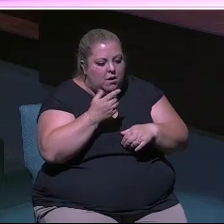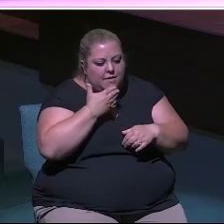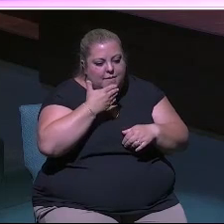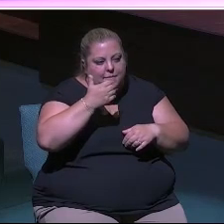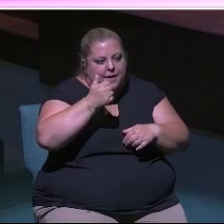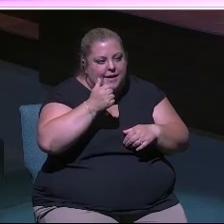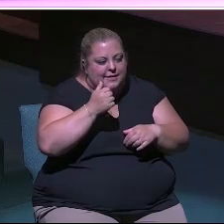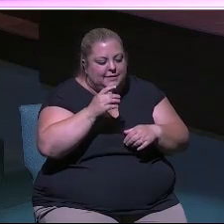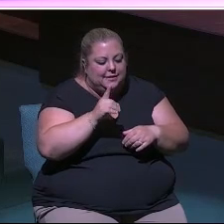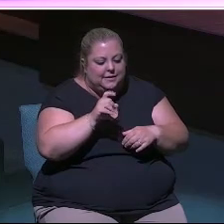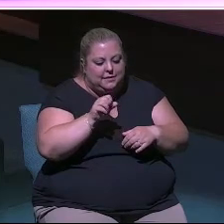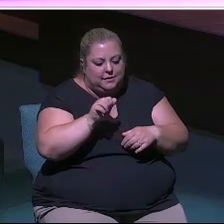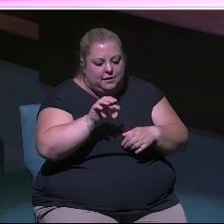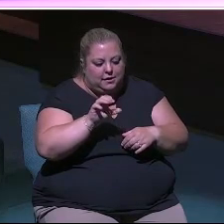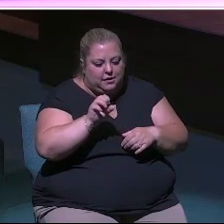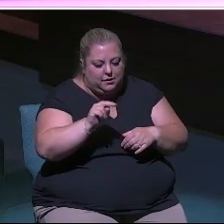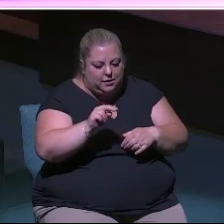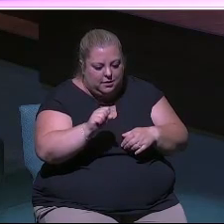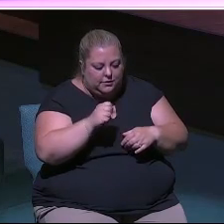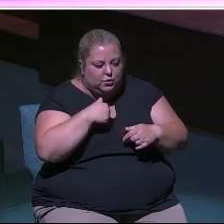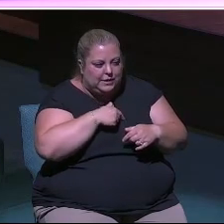Lord, loves people. He loves you people.